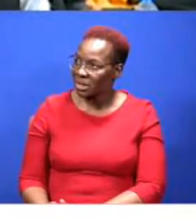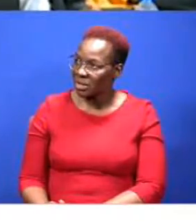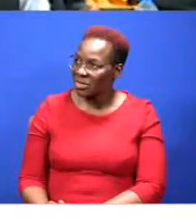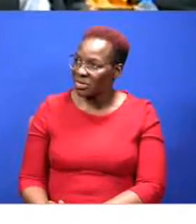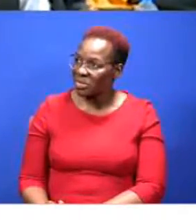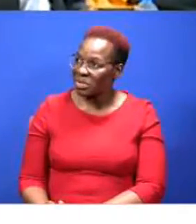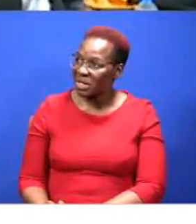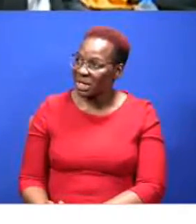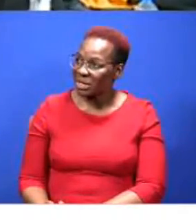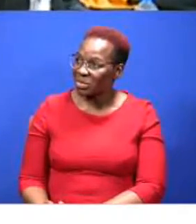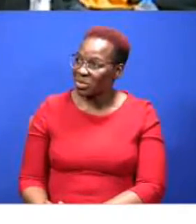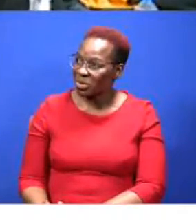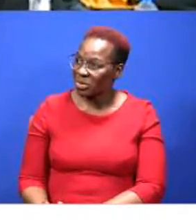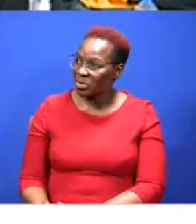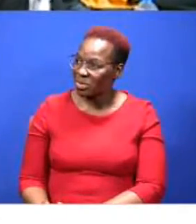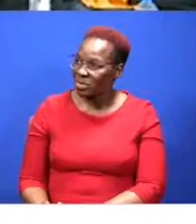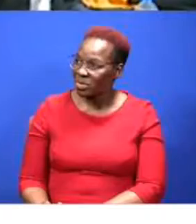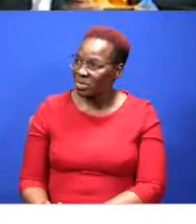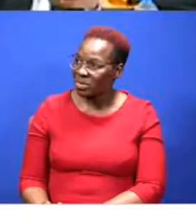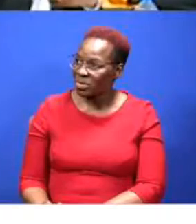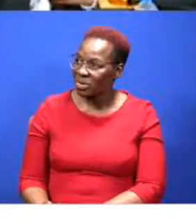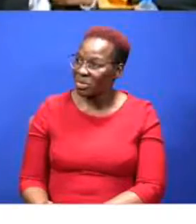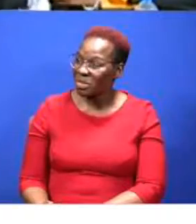Thank you, President, for the opportunity.